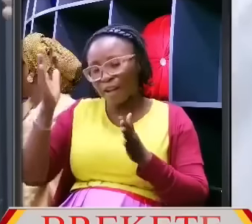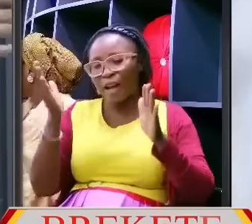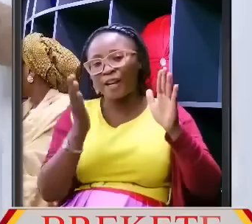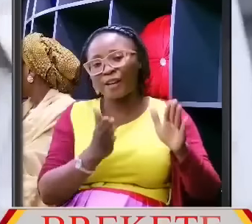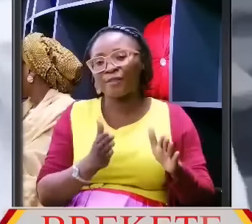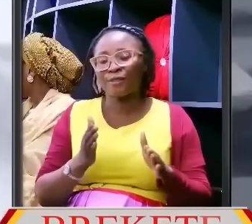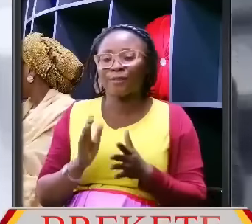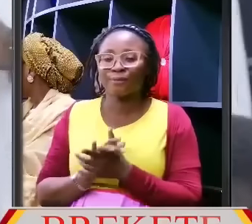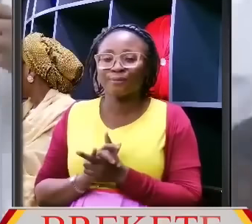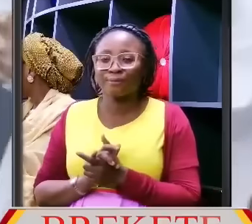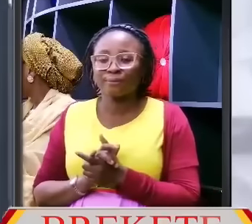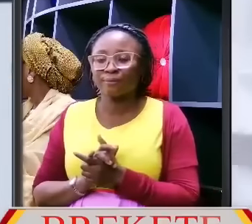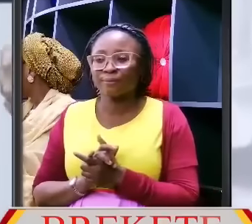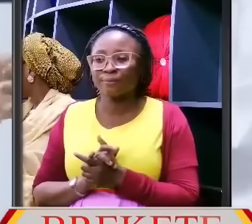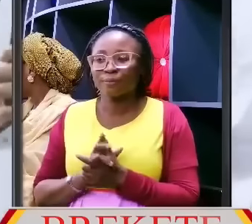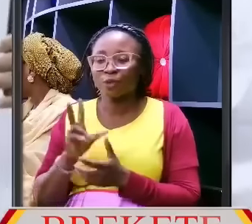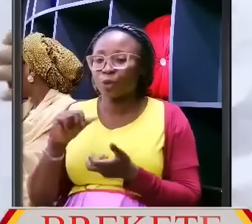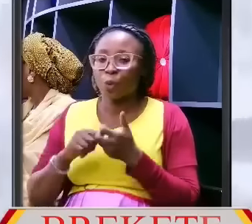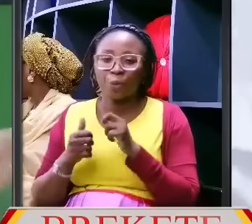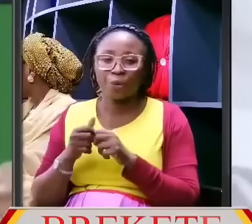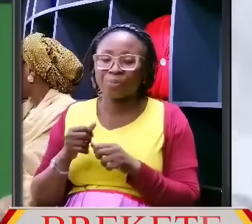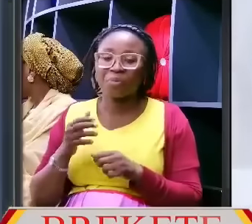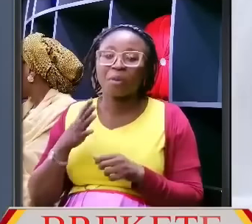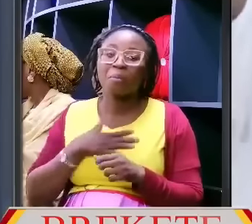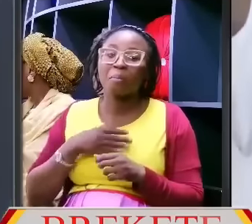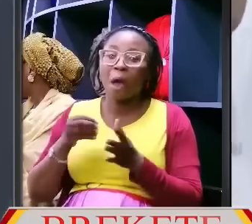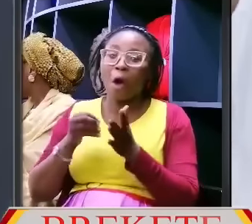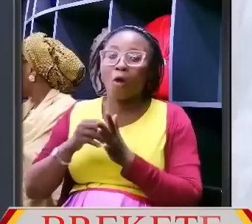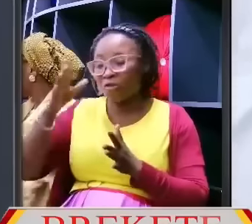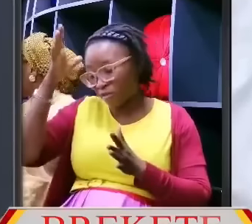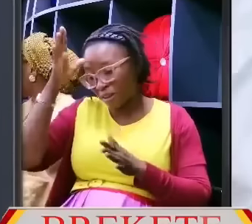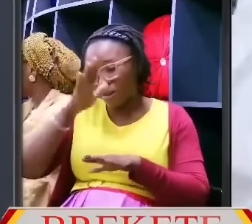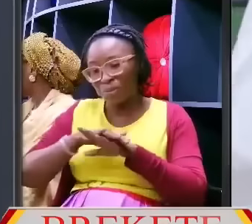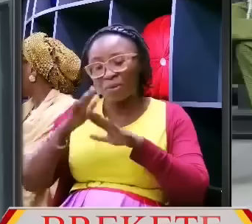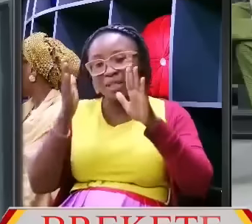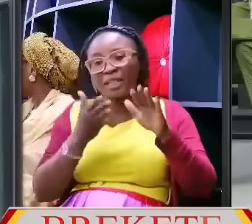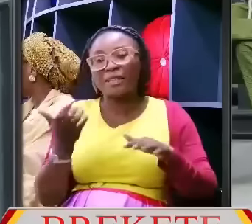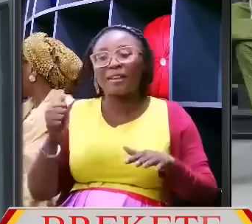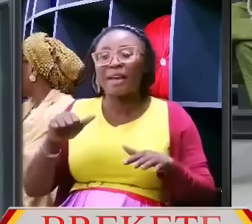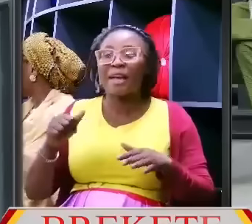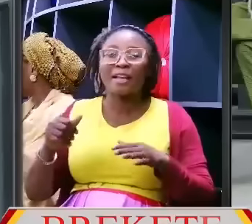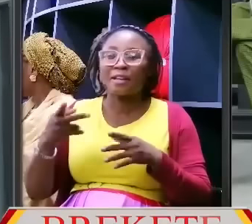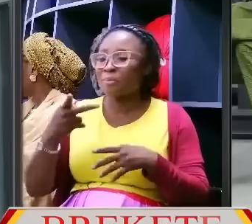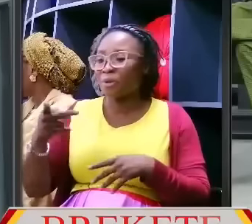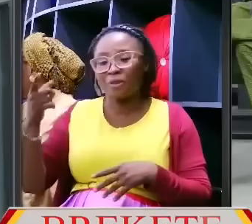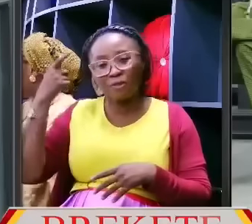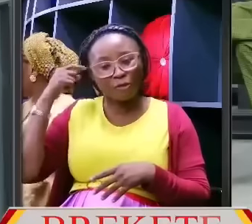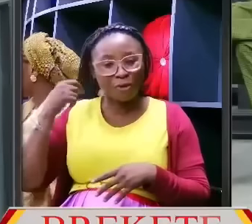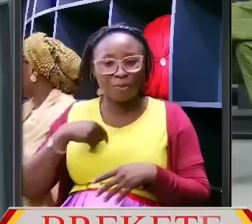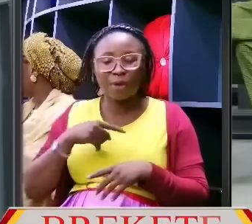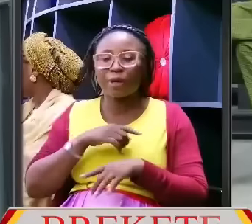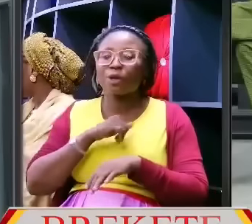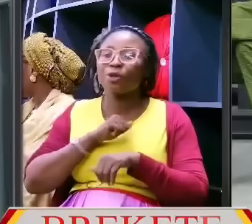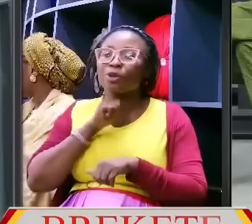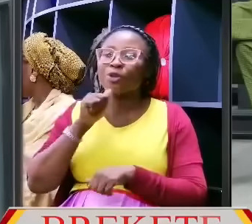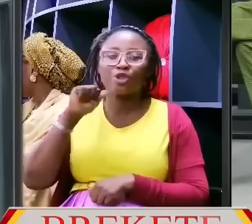problem. My own father know that he leave property for me. I know be shameful thing, but he leave good name for